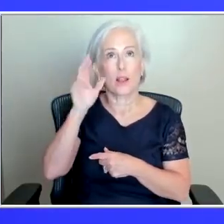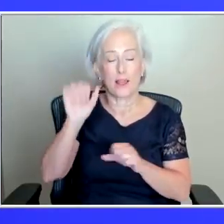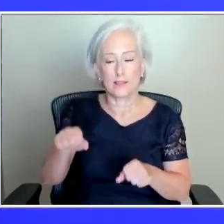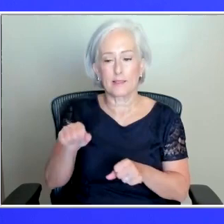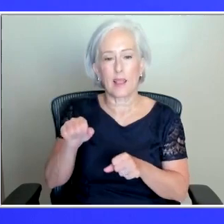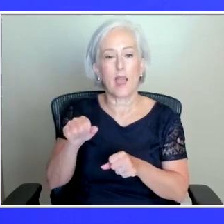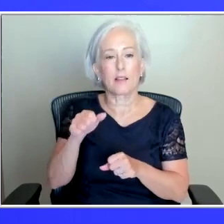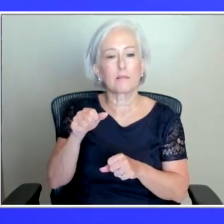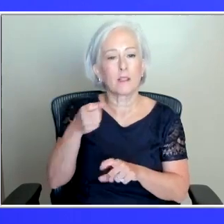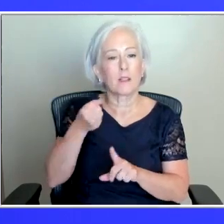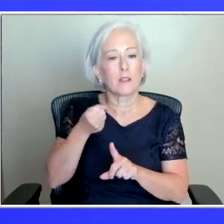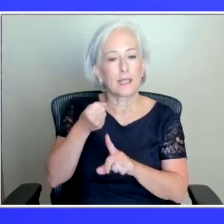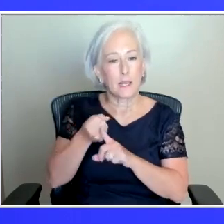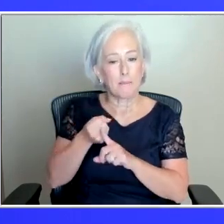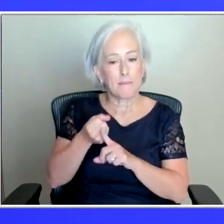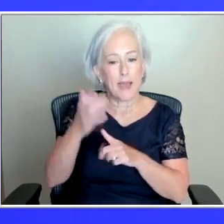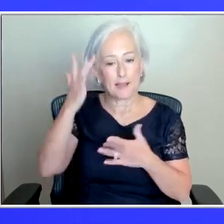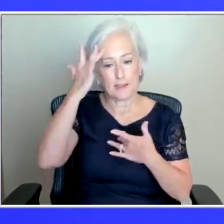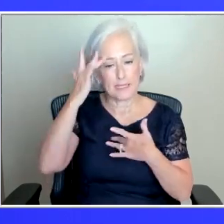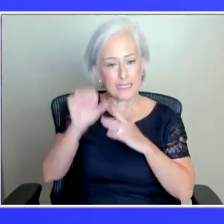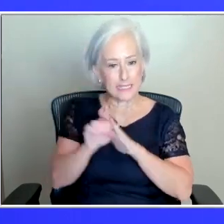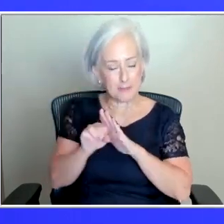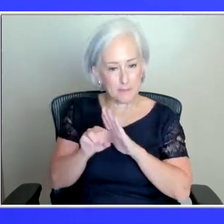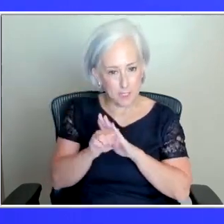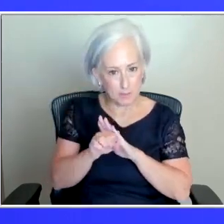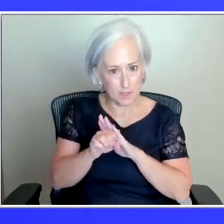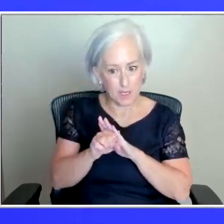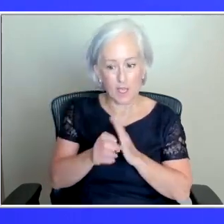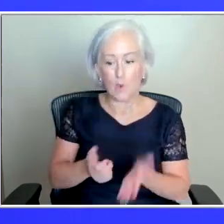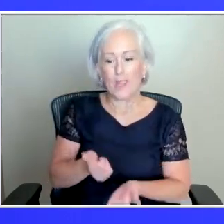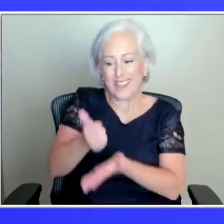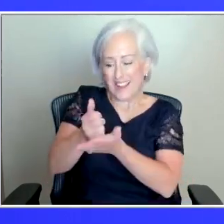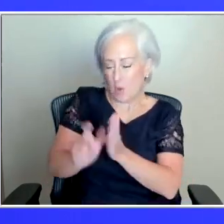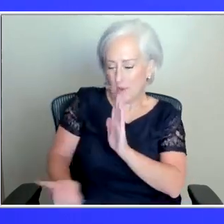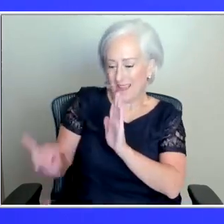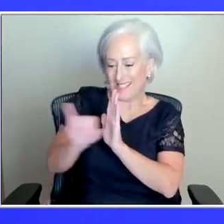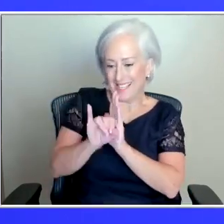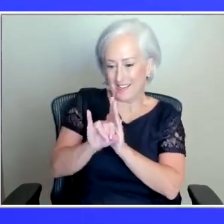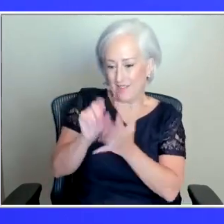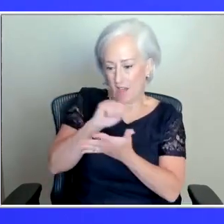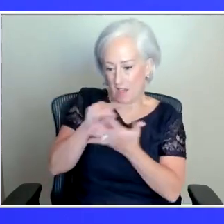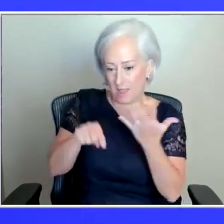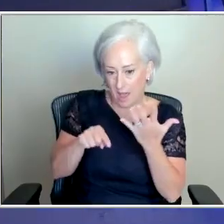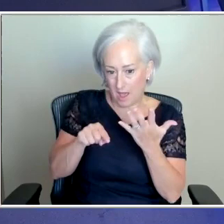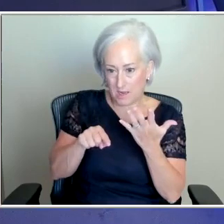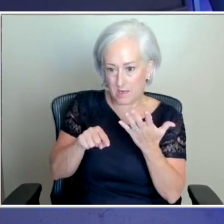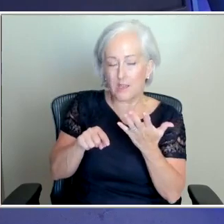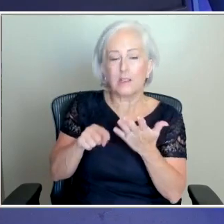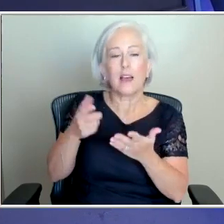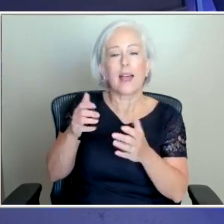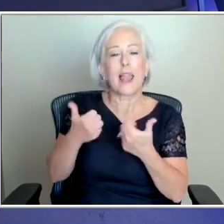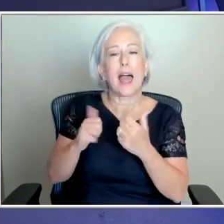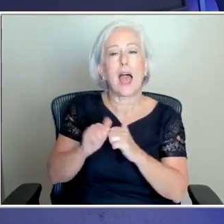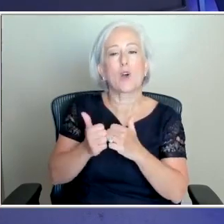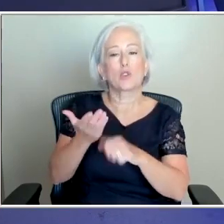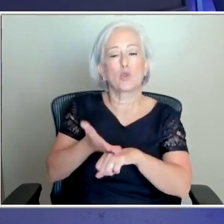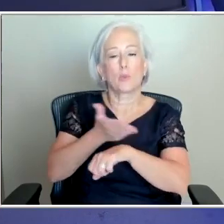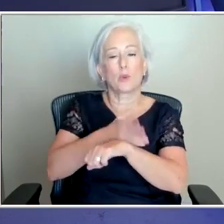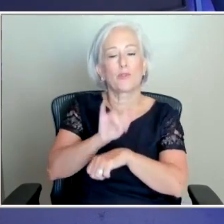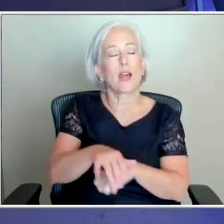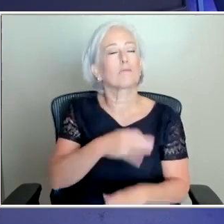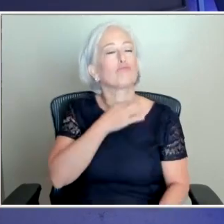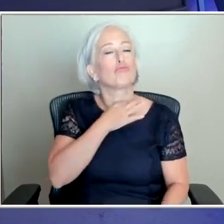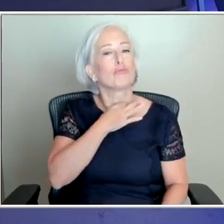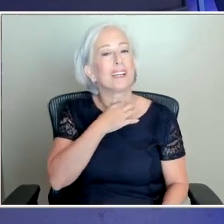to some of their symptoms, and we can help them to identify those things and then work on it. So I want to get our takeaways. If there was one